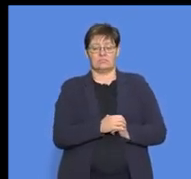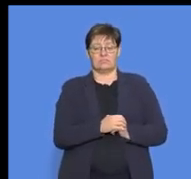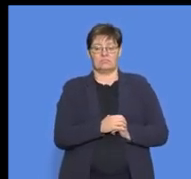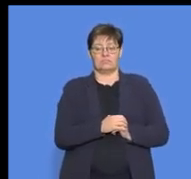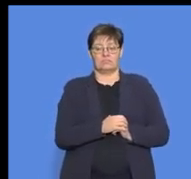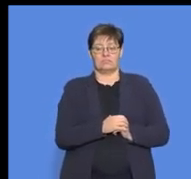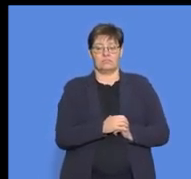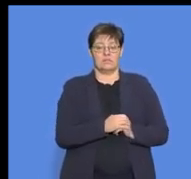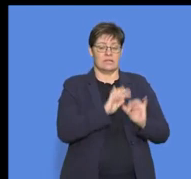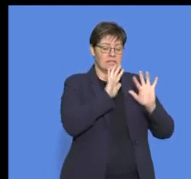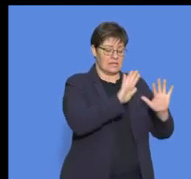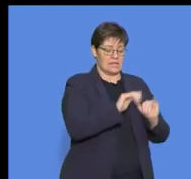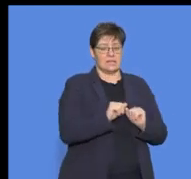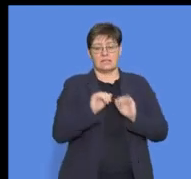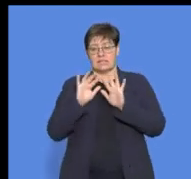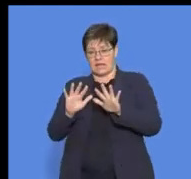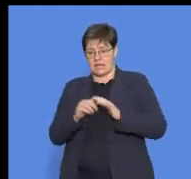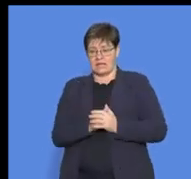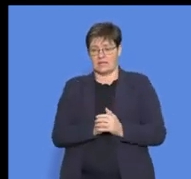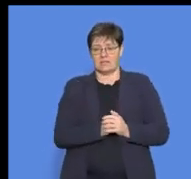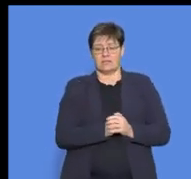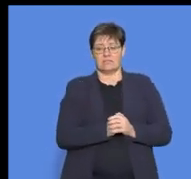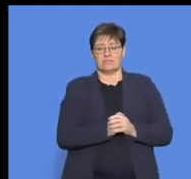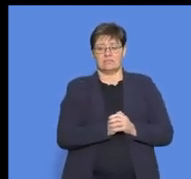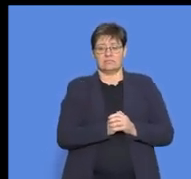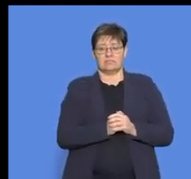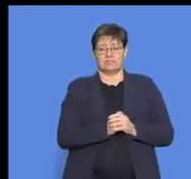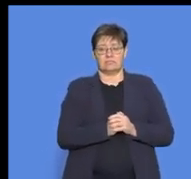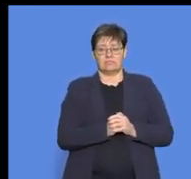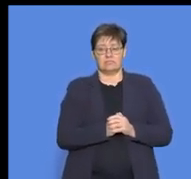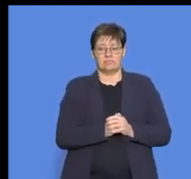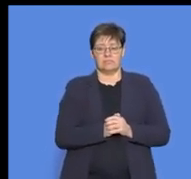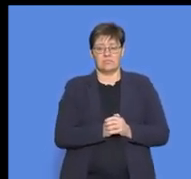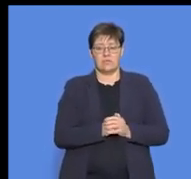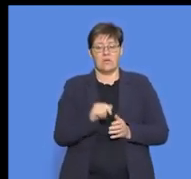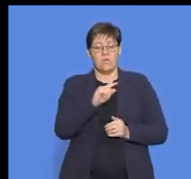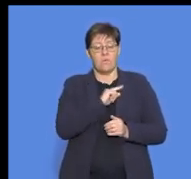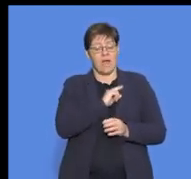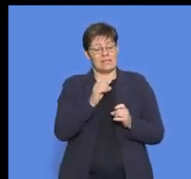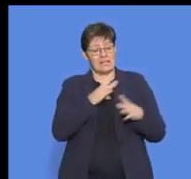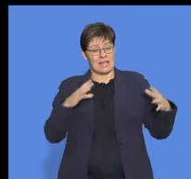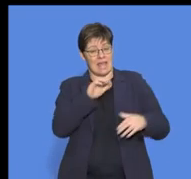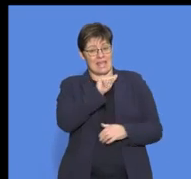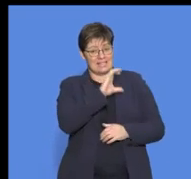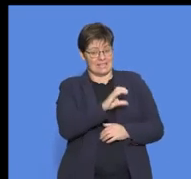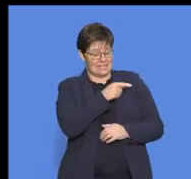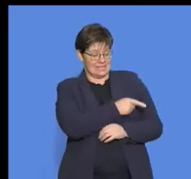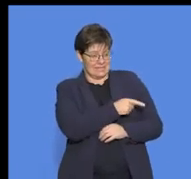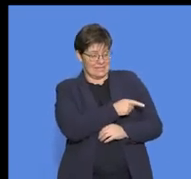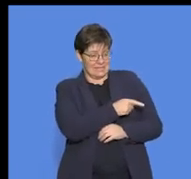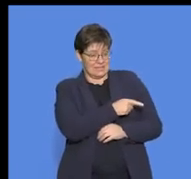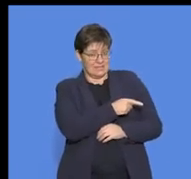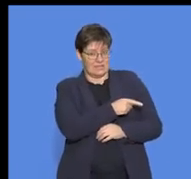and then we write both those sides in the bracket here, so it's 10 and 10 for representing both these sides. And because we've started off with